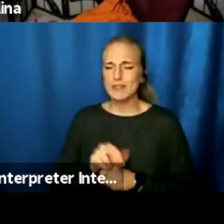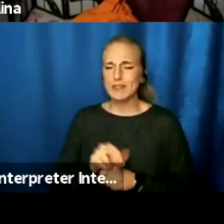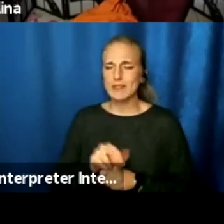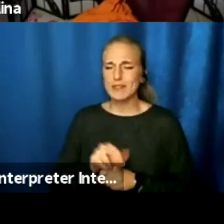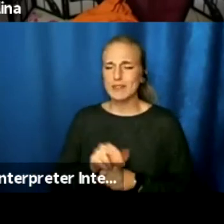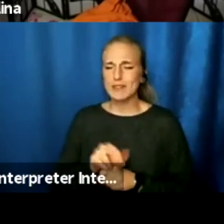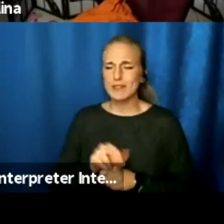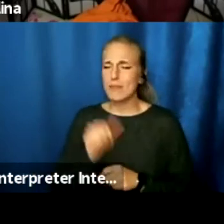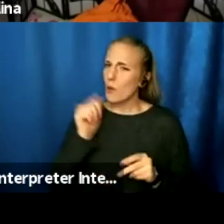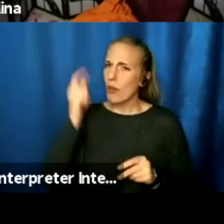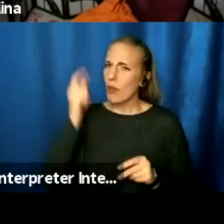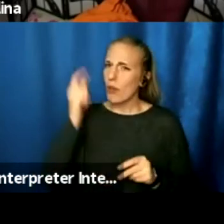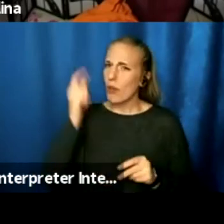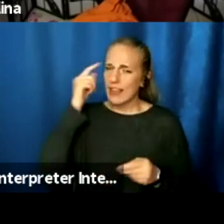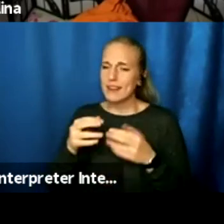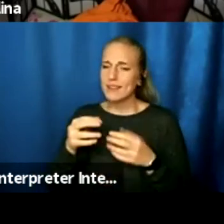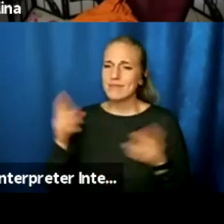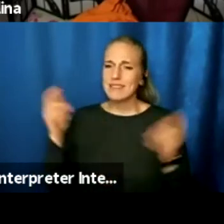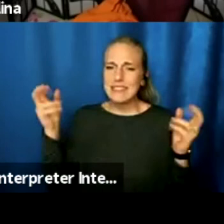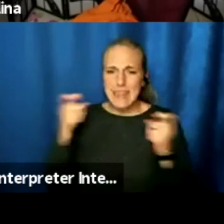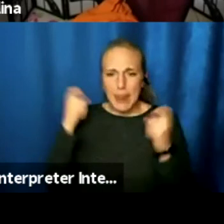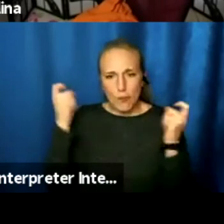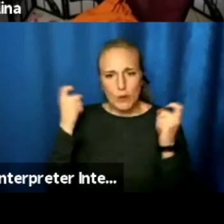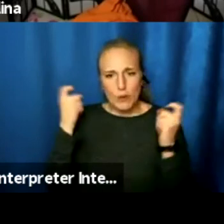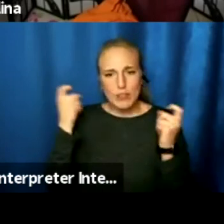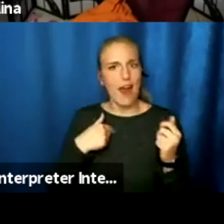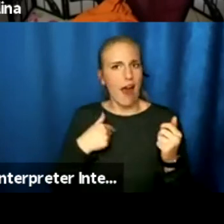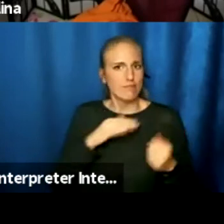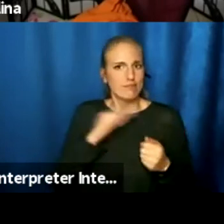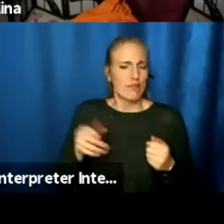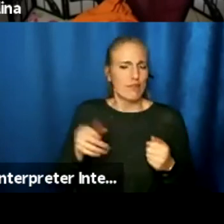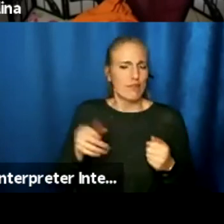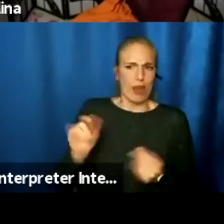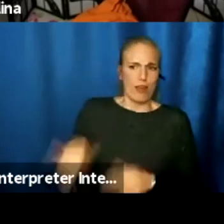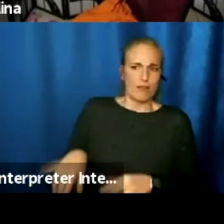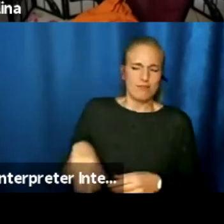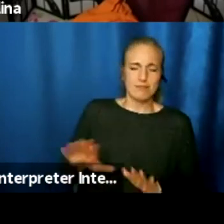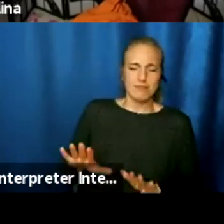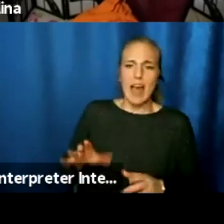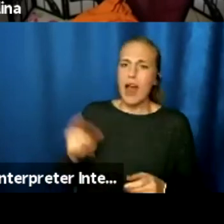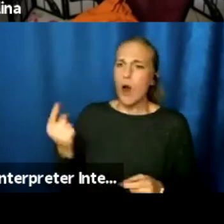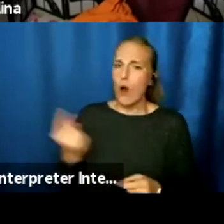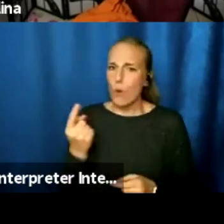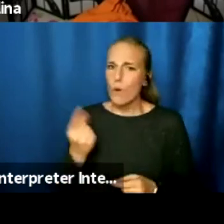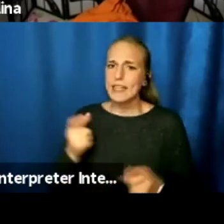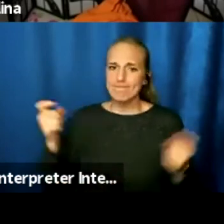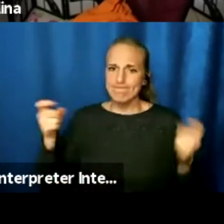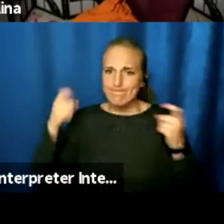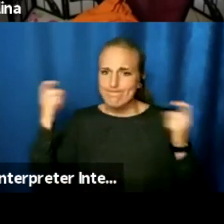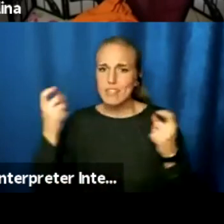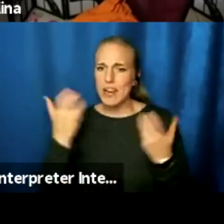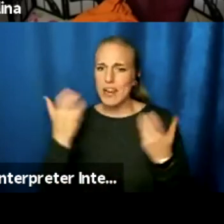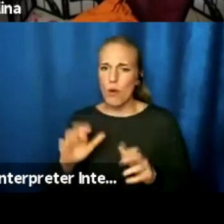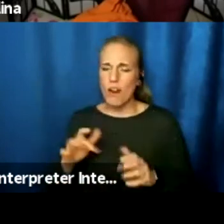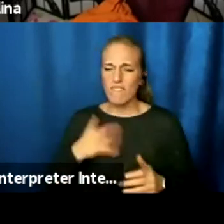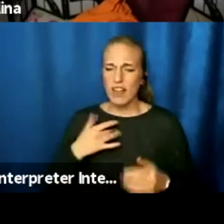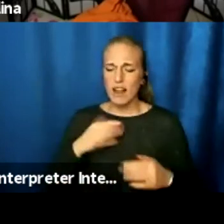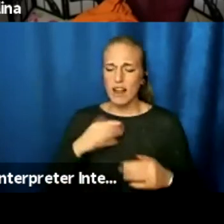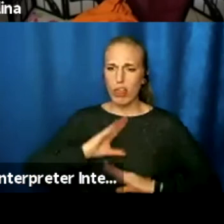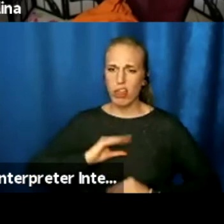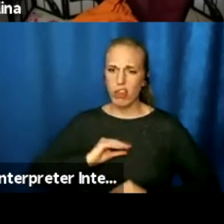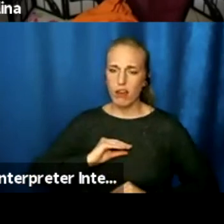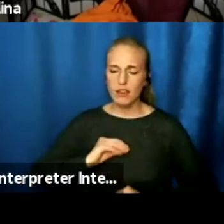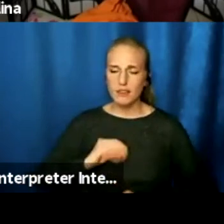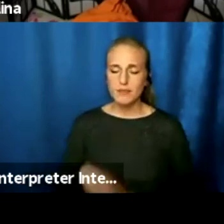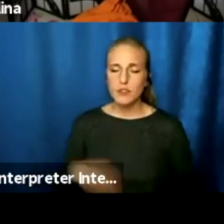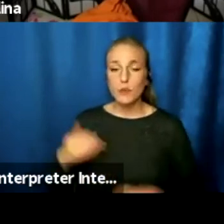in any way that I have learned about grief, and that is not how my body wants to go out. So I invite